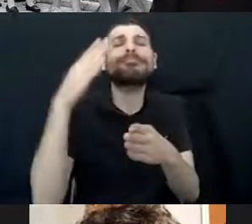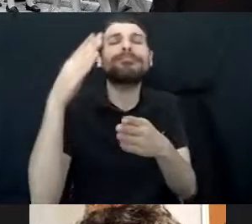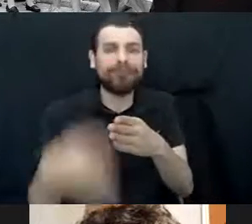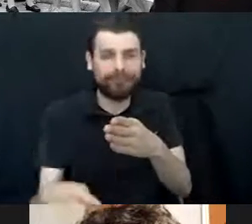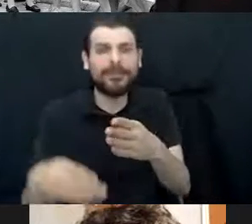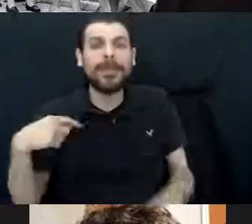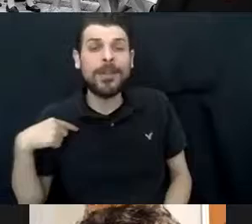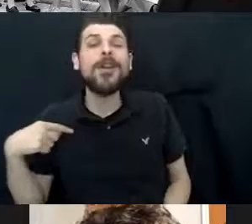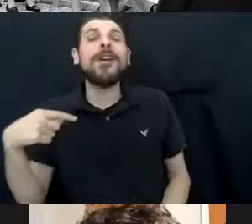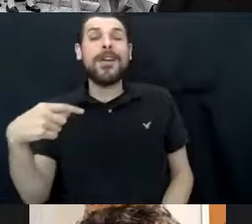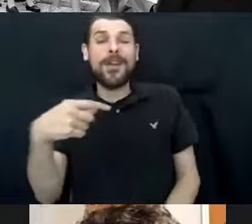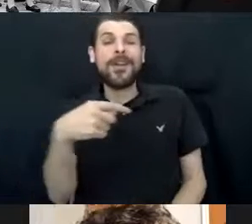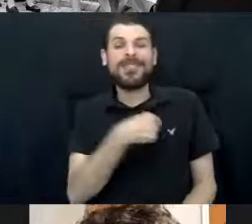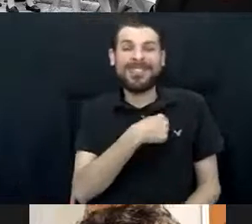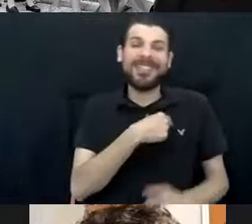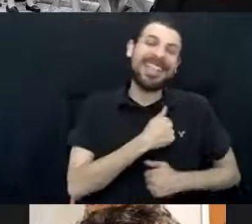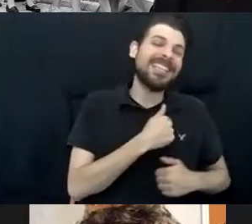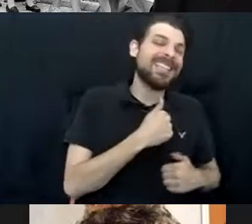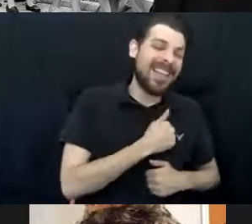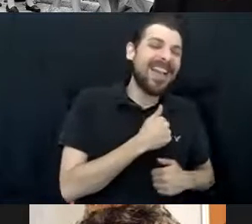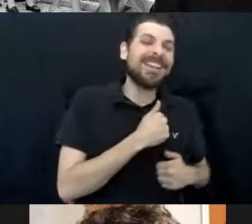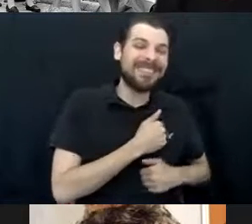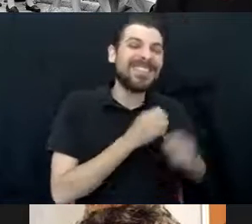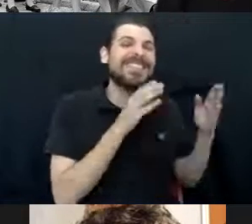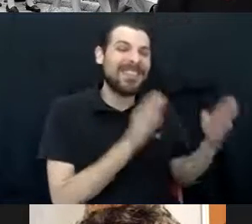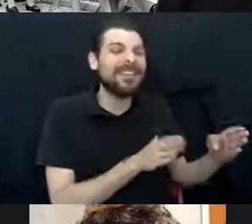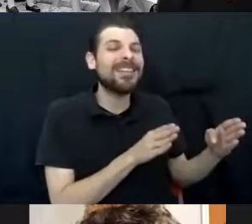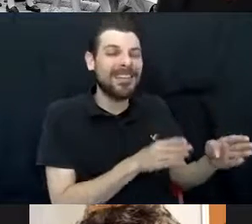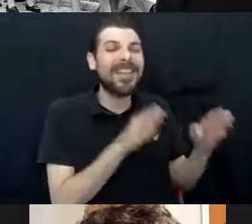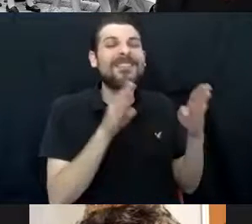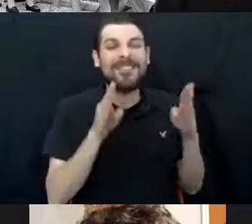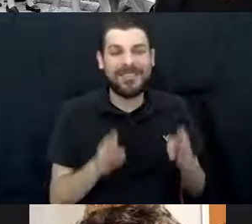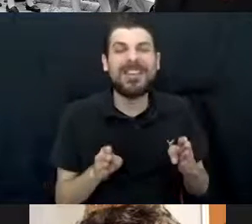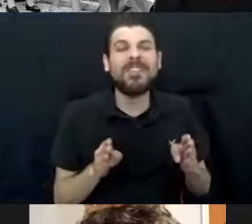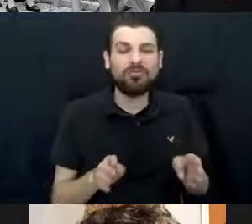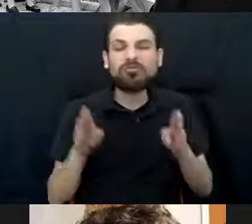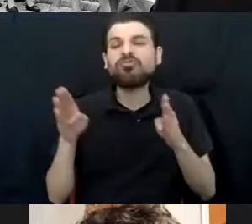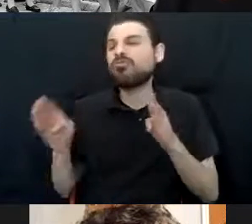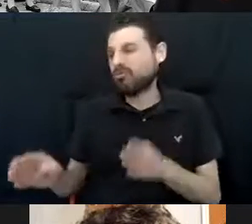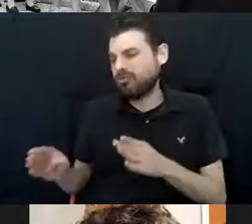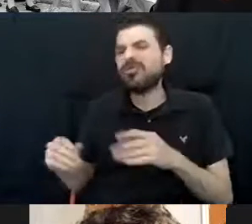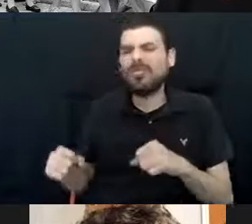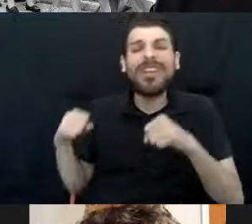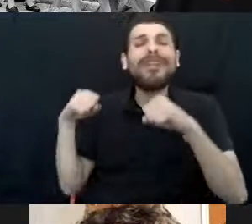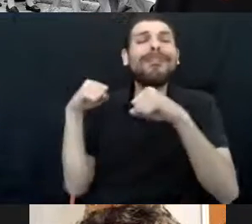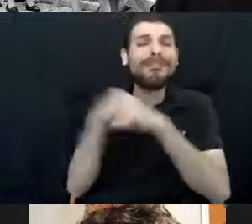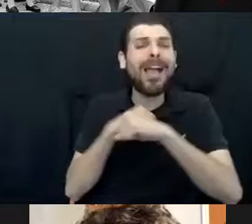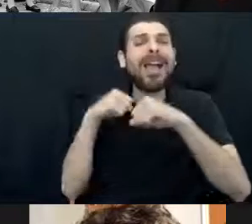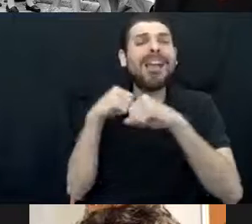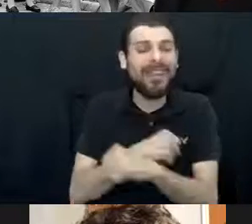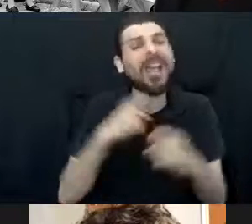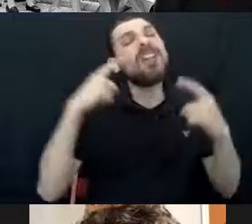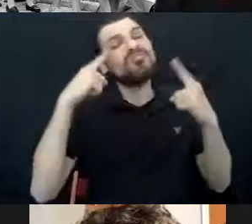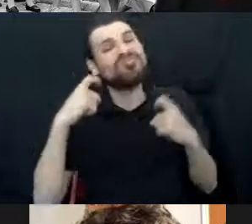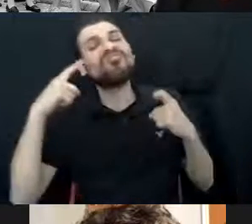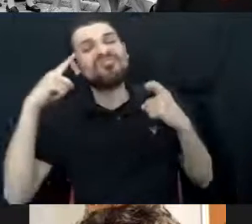are soldiers in the army. We have to fight, although we have to